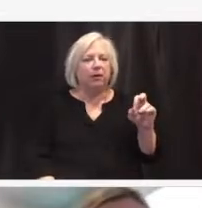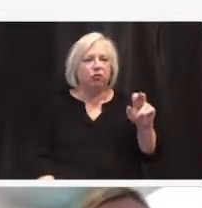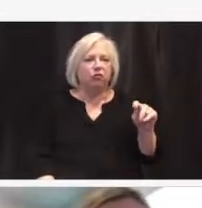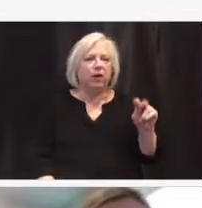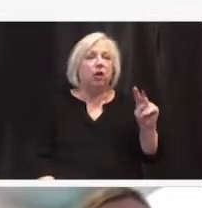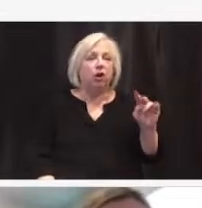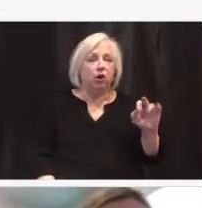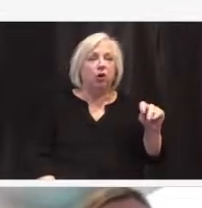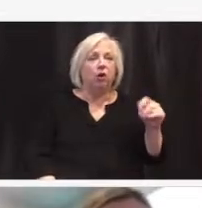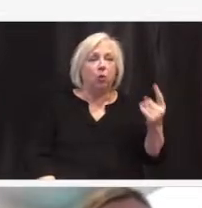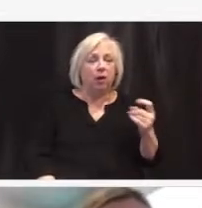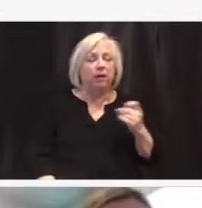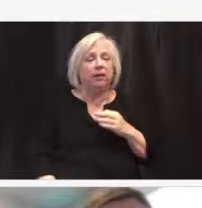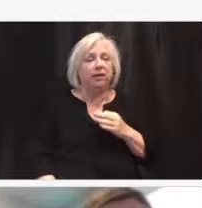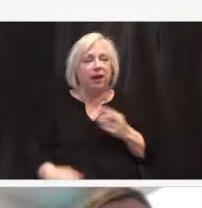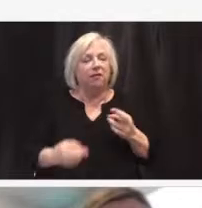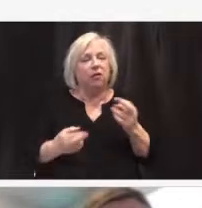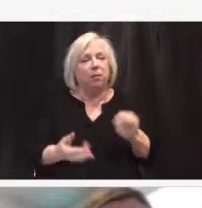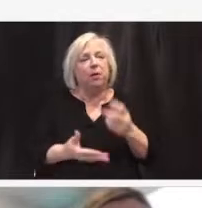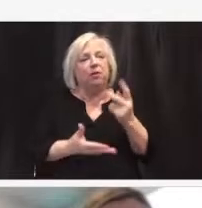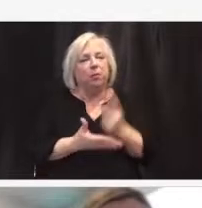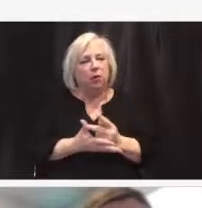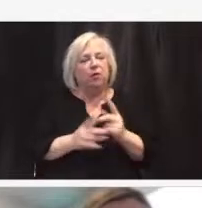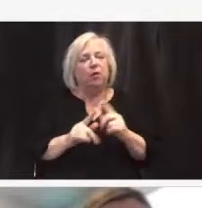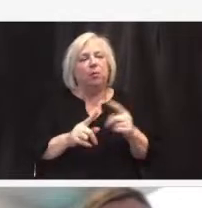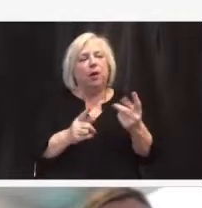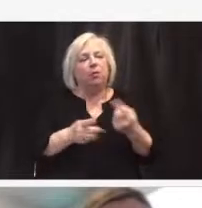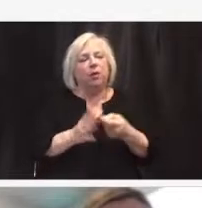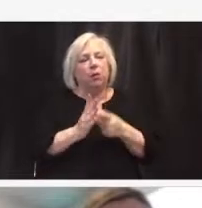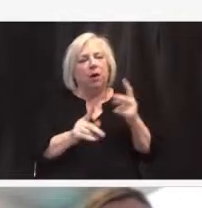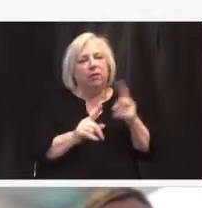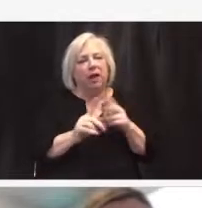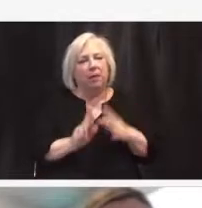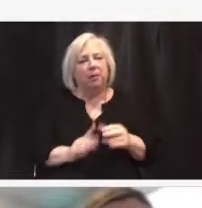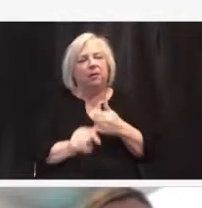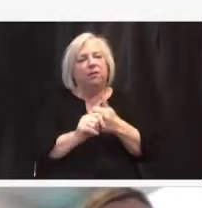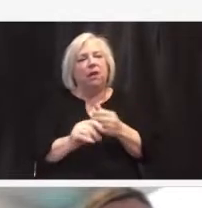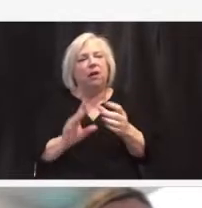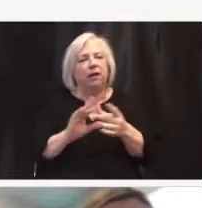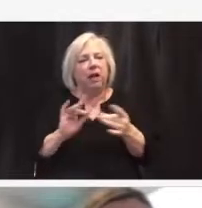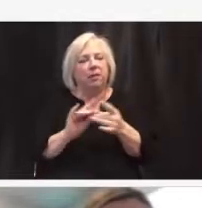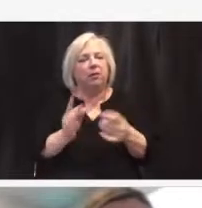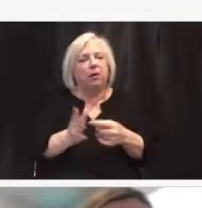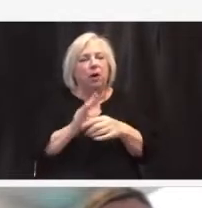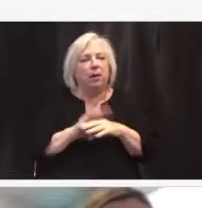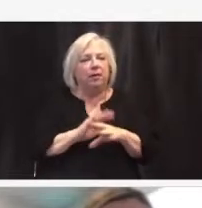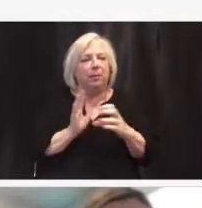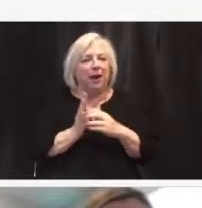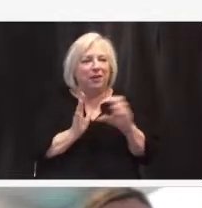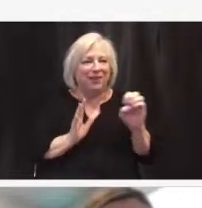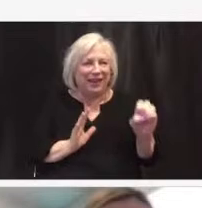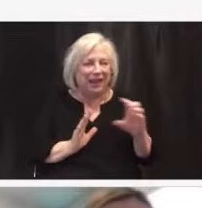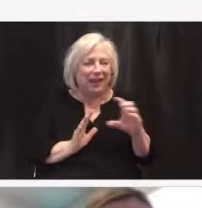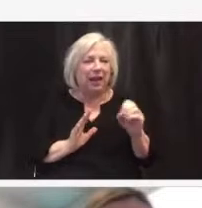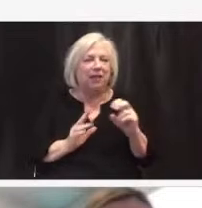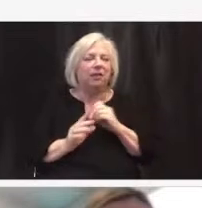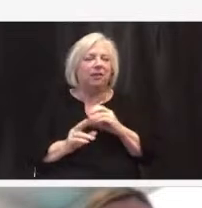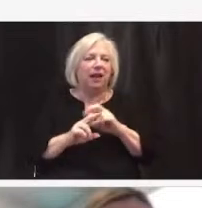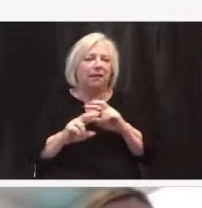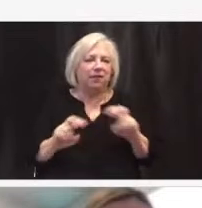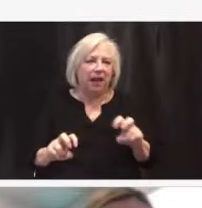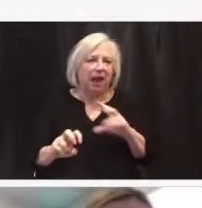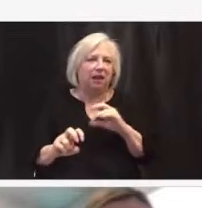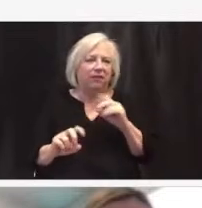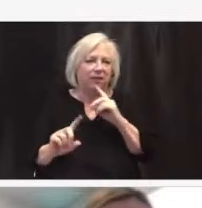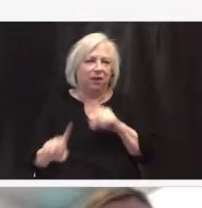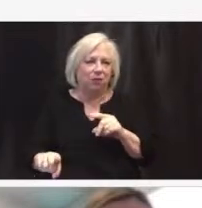Staff recommends approval of the PDC zoning request, subject to compliance with the comments and conditions noted in paragraph E and the staff analysis of the agenda